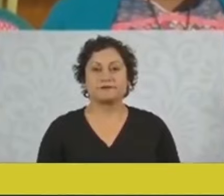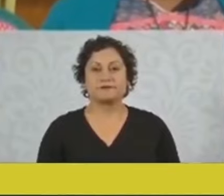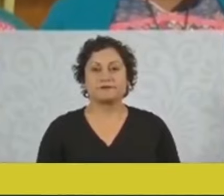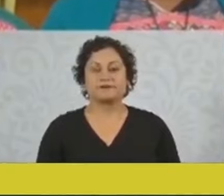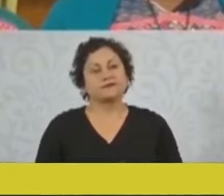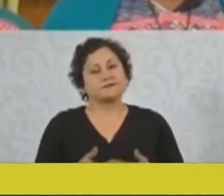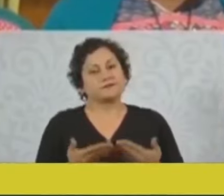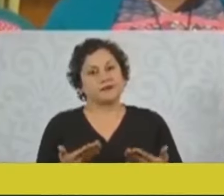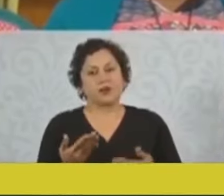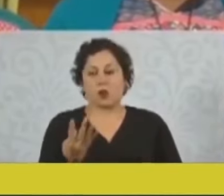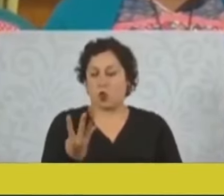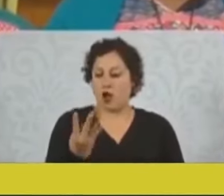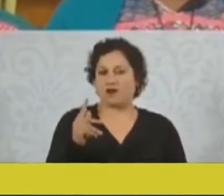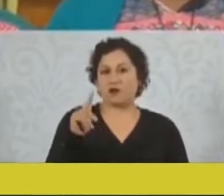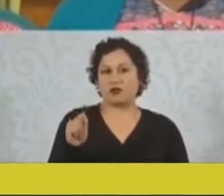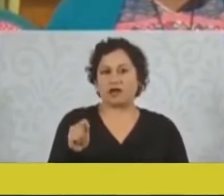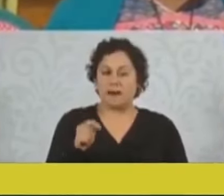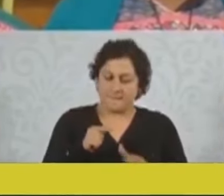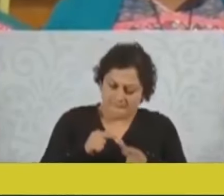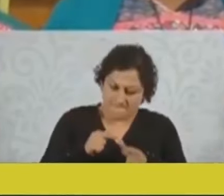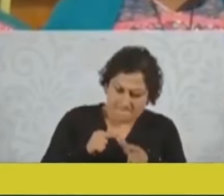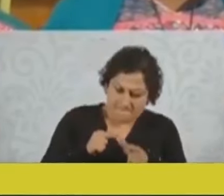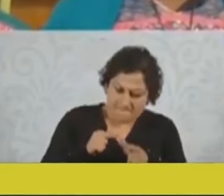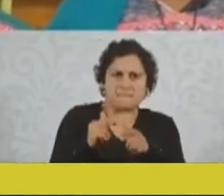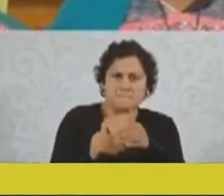also the second stage means,